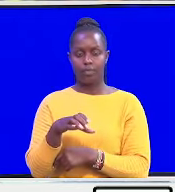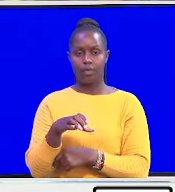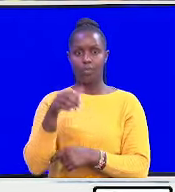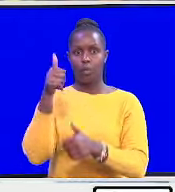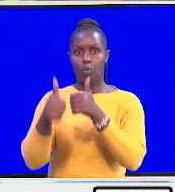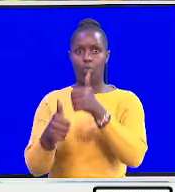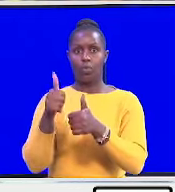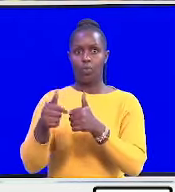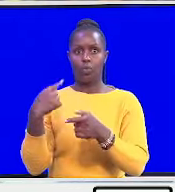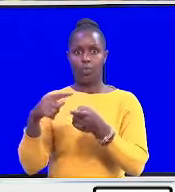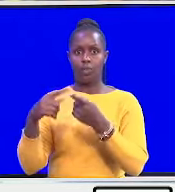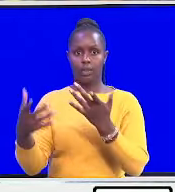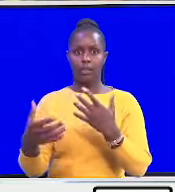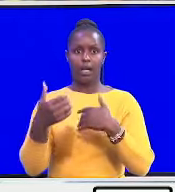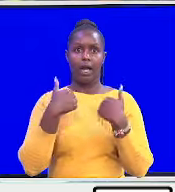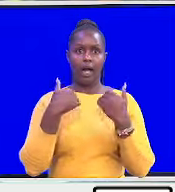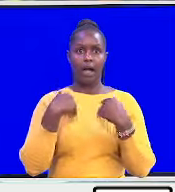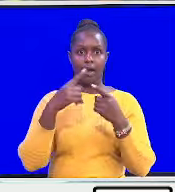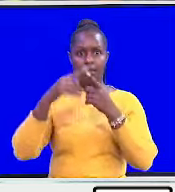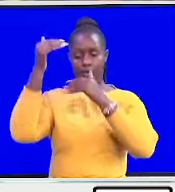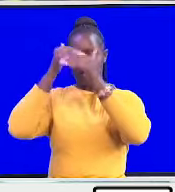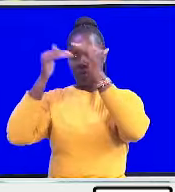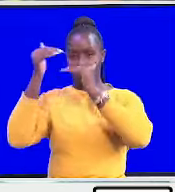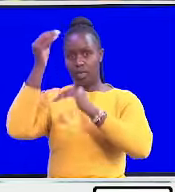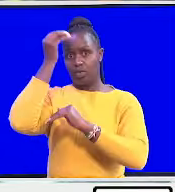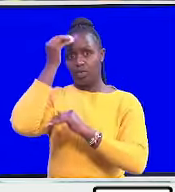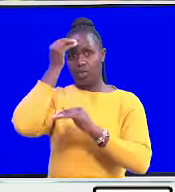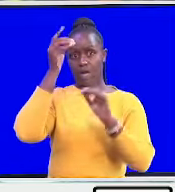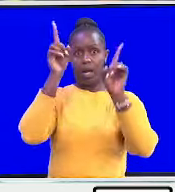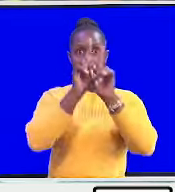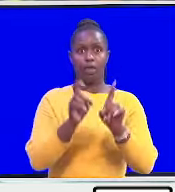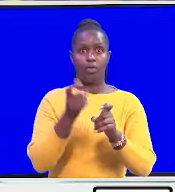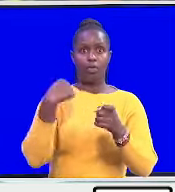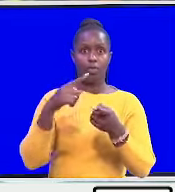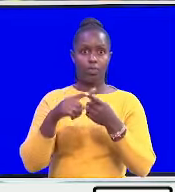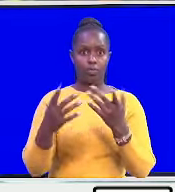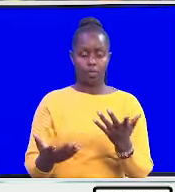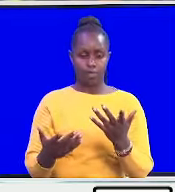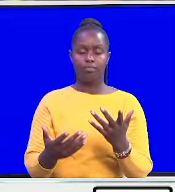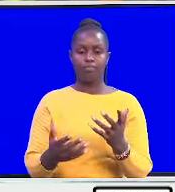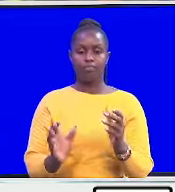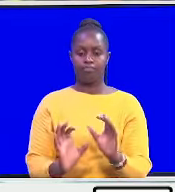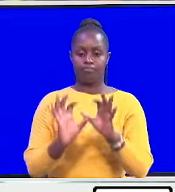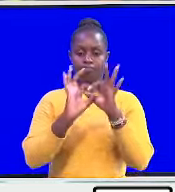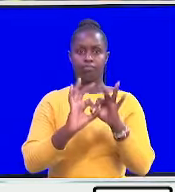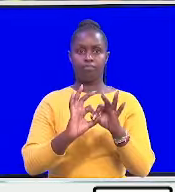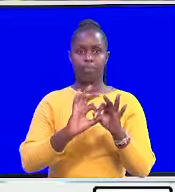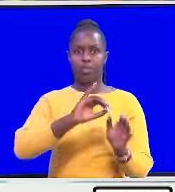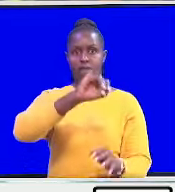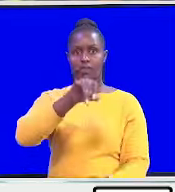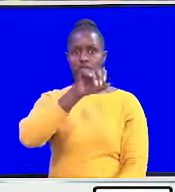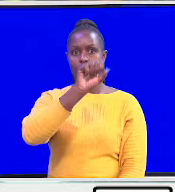which restructures secondary education and segregates junior secondary